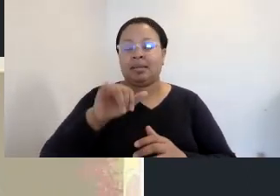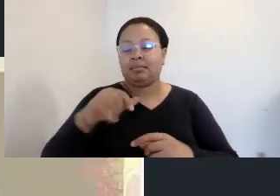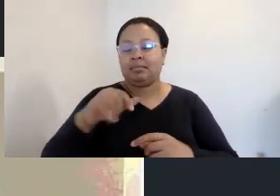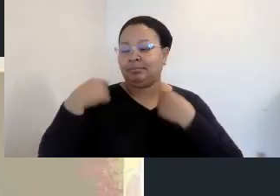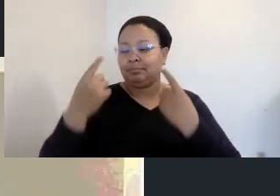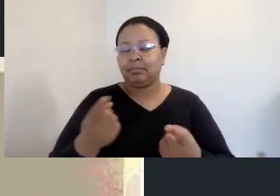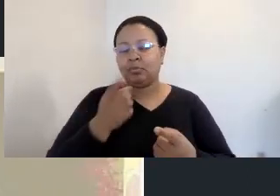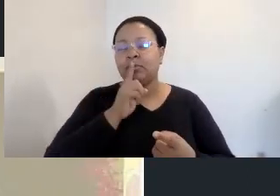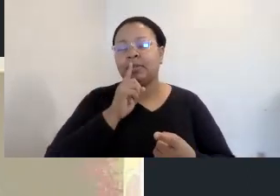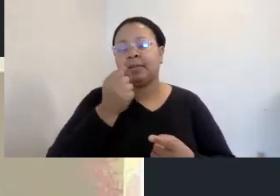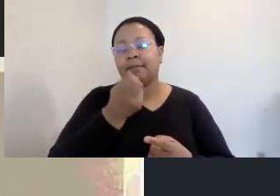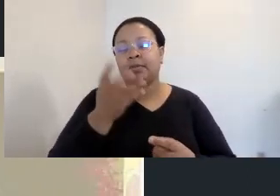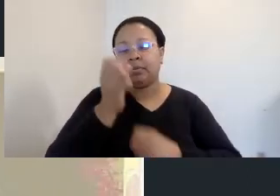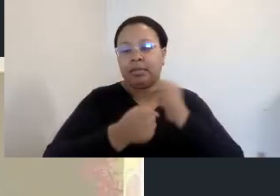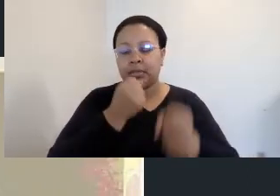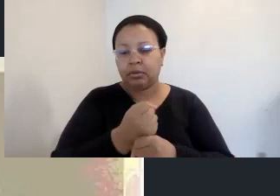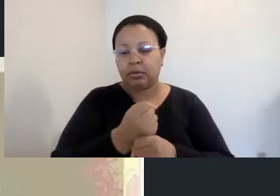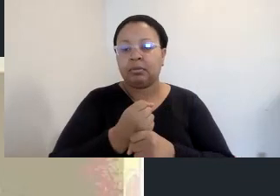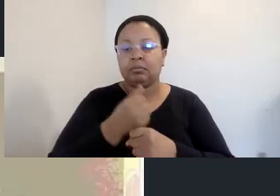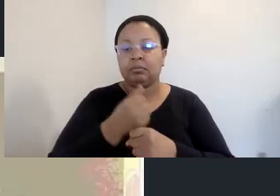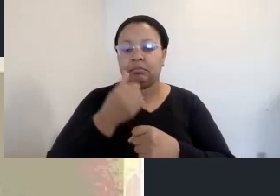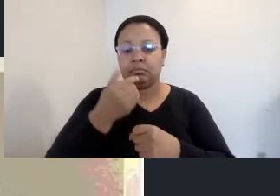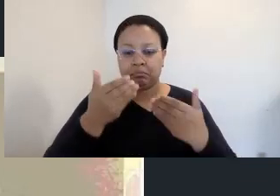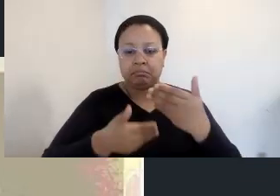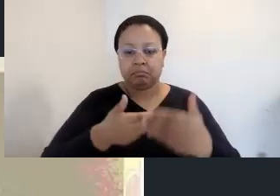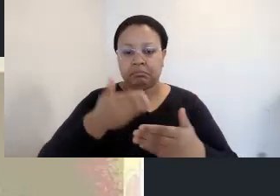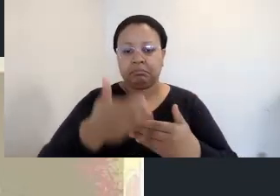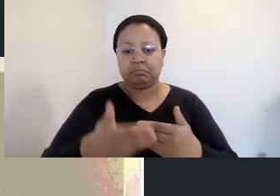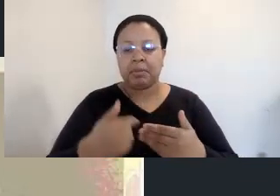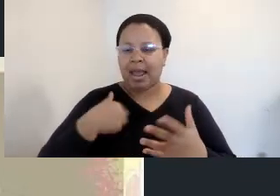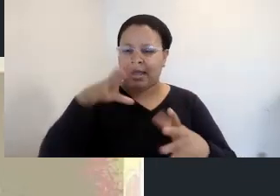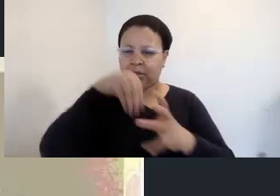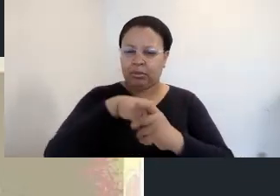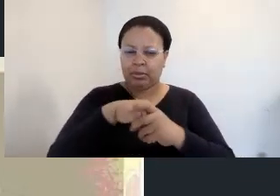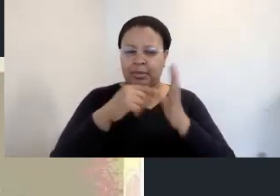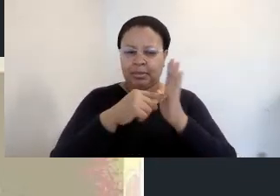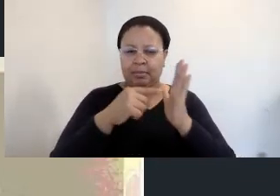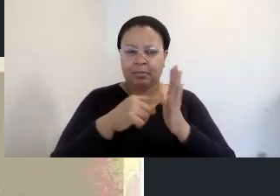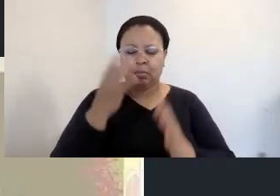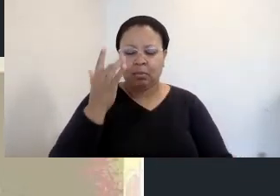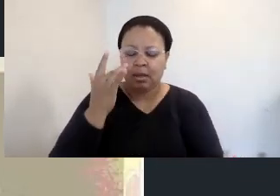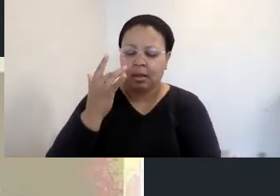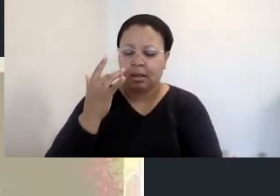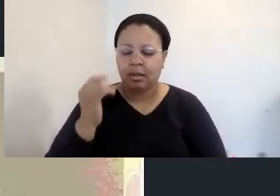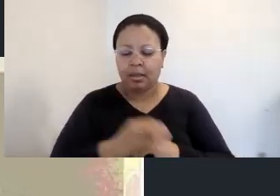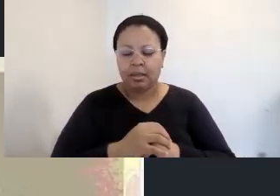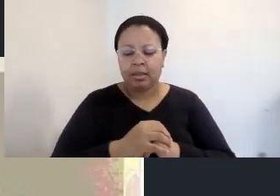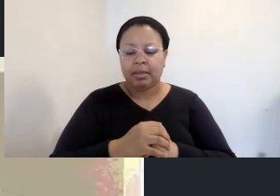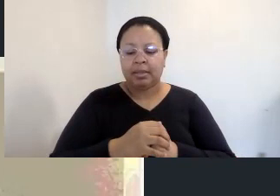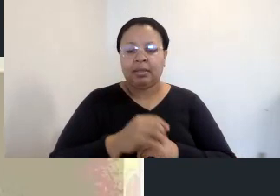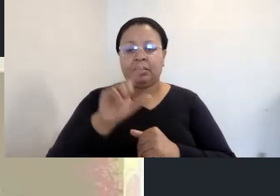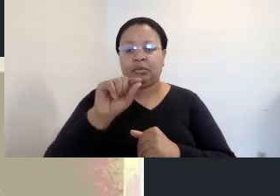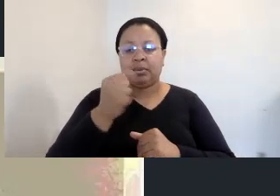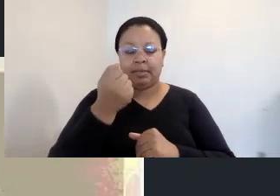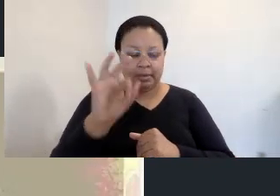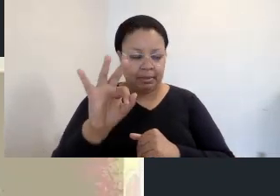couple years, but I included this example because back in